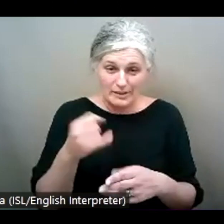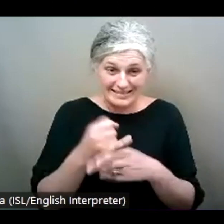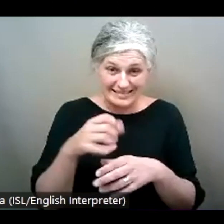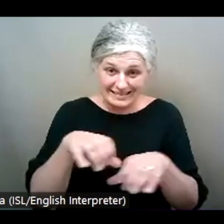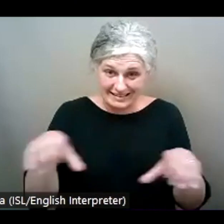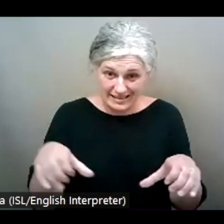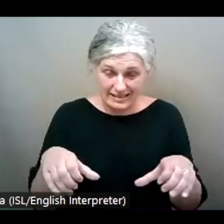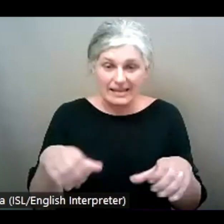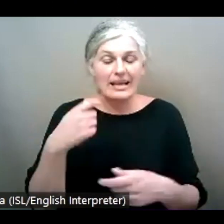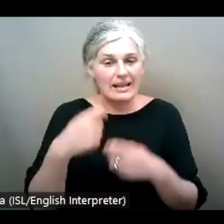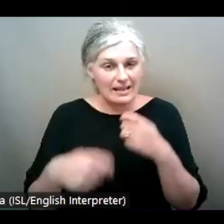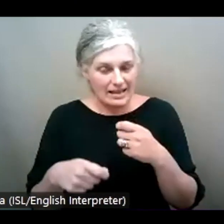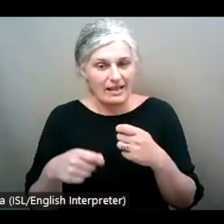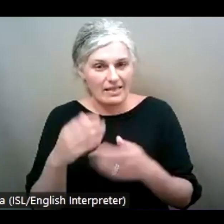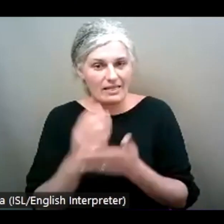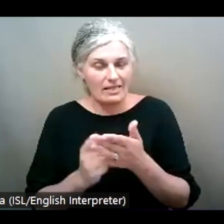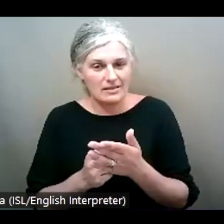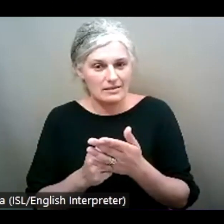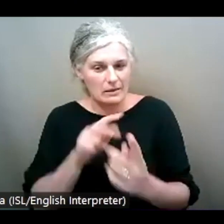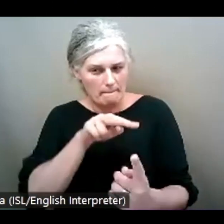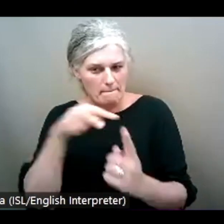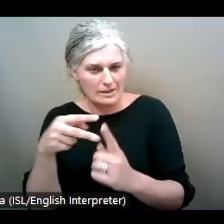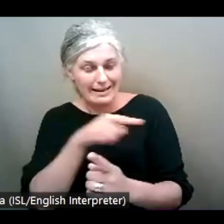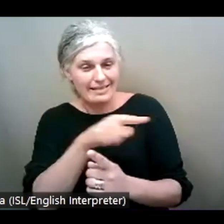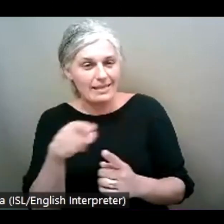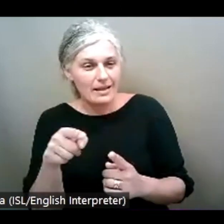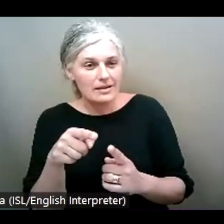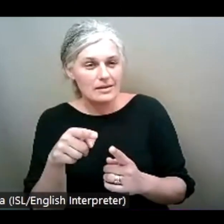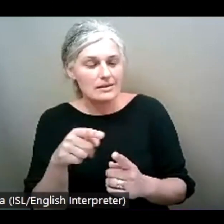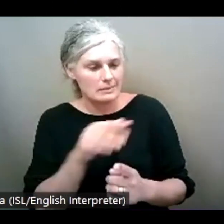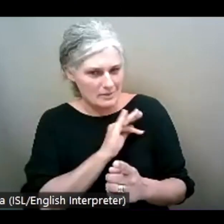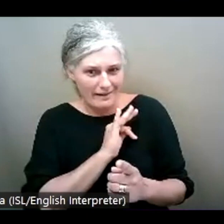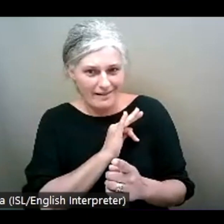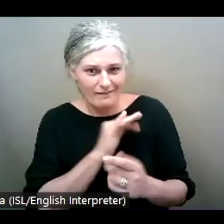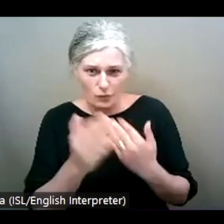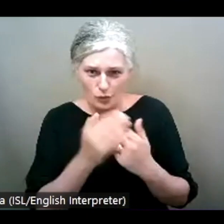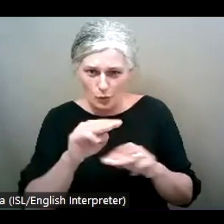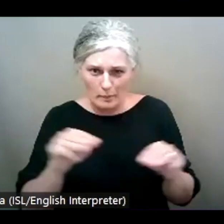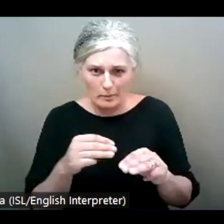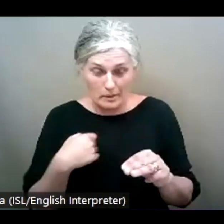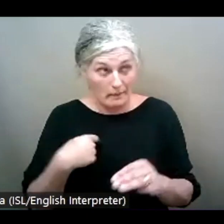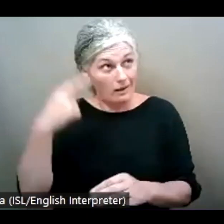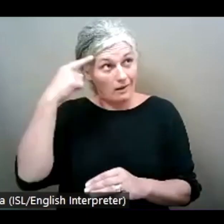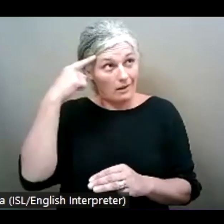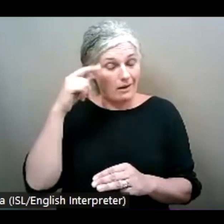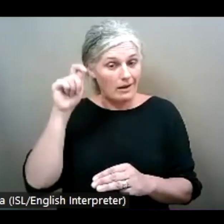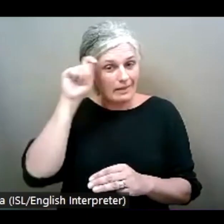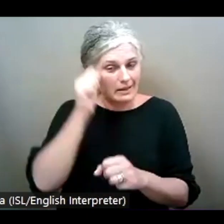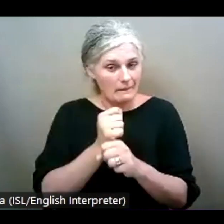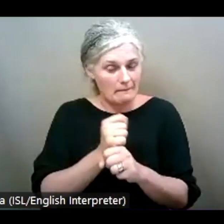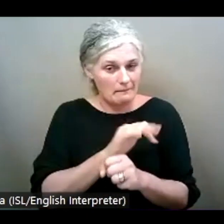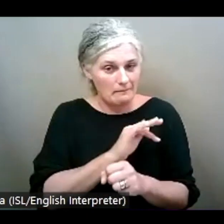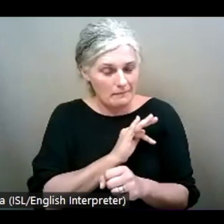they're encountering disabled people, and they themselves might have thought themselves as a bit